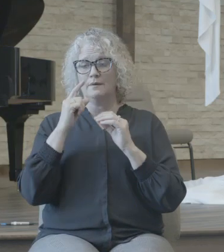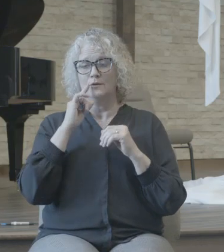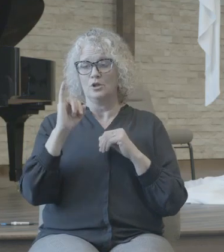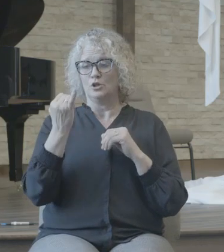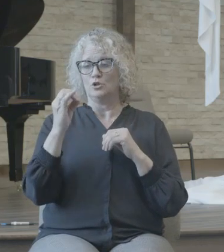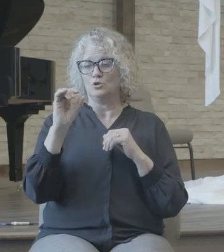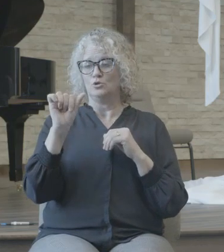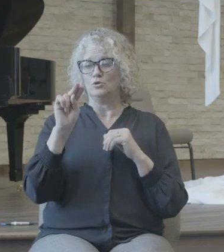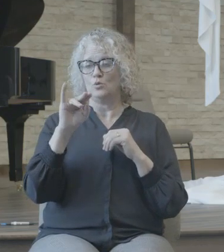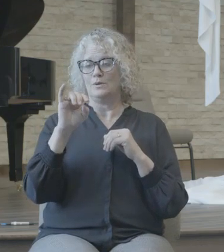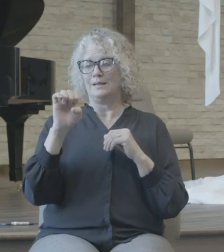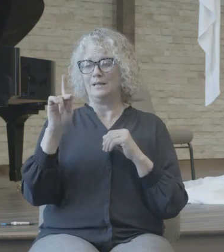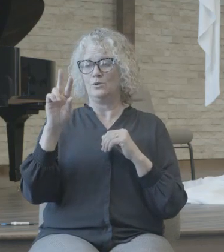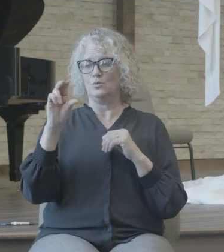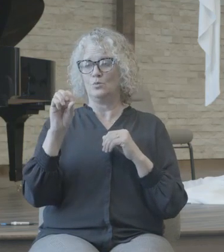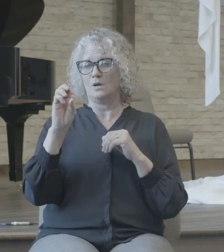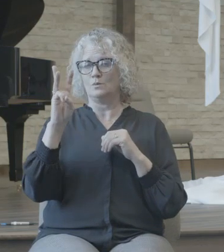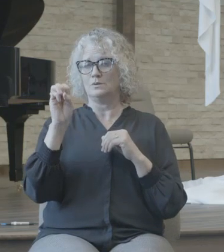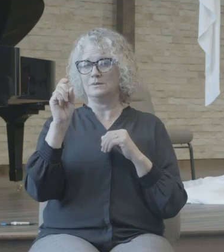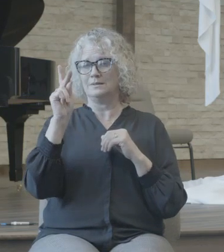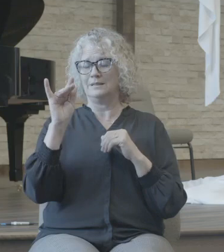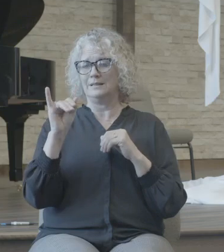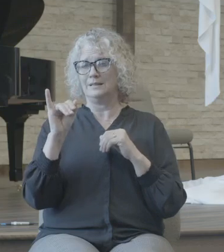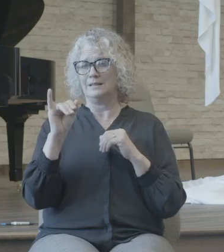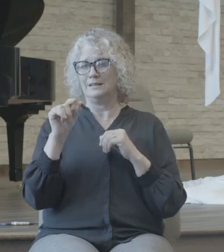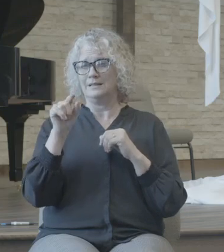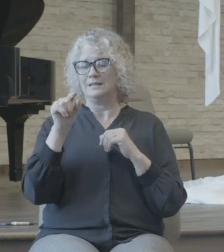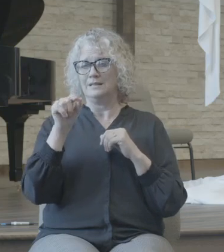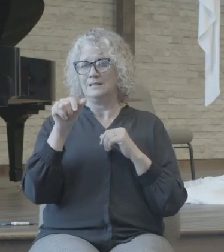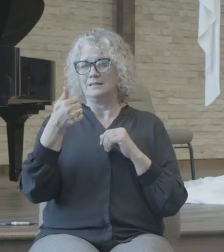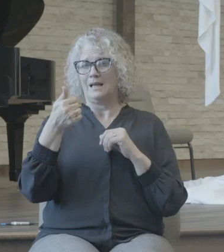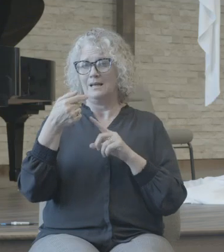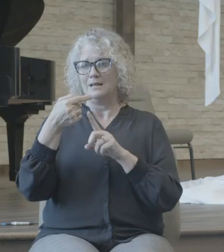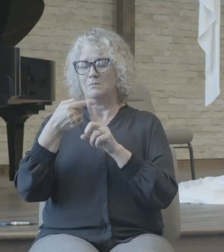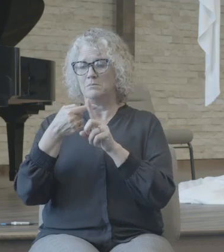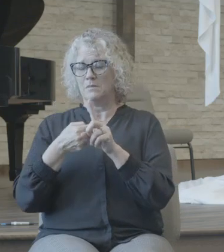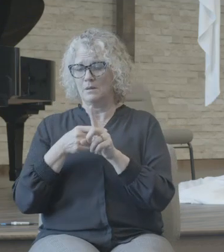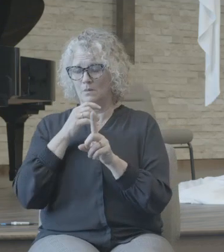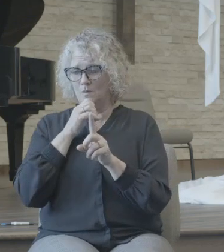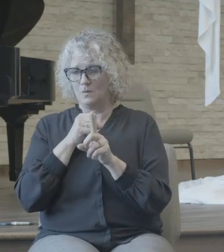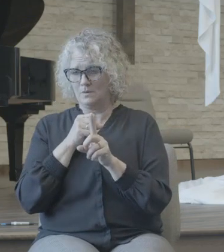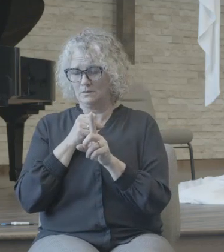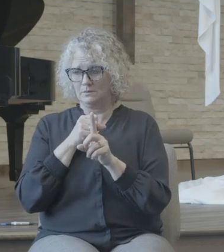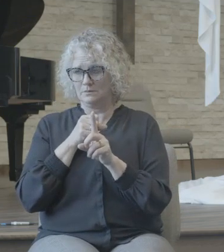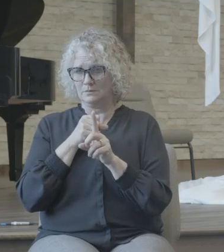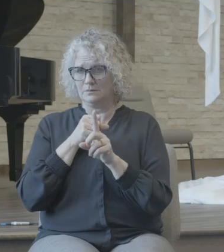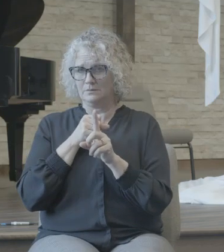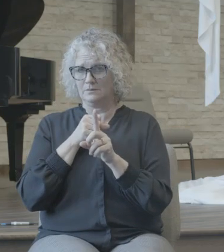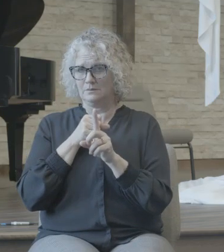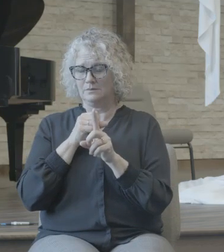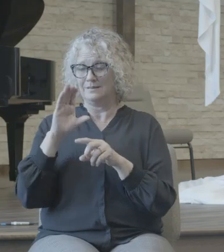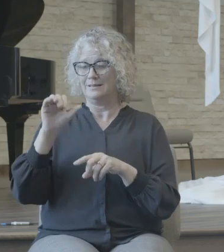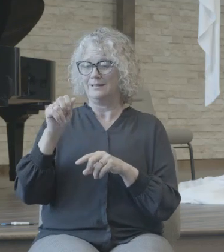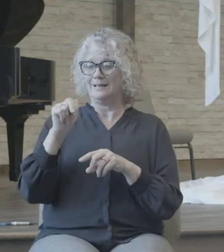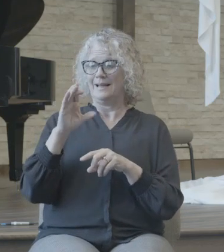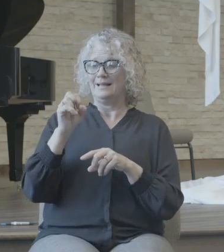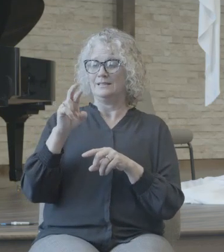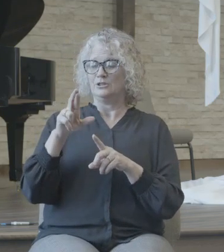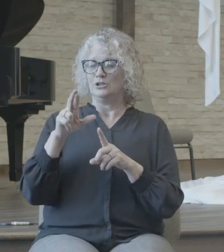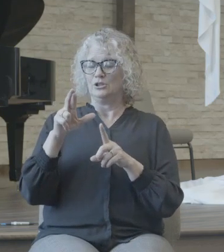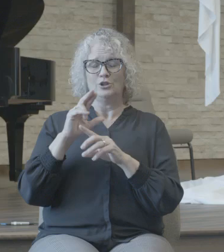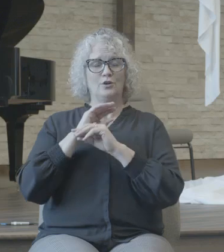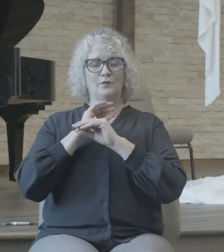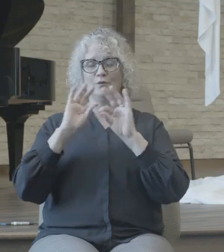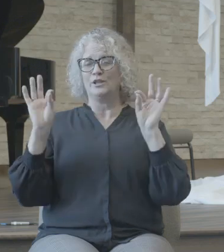Gorowski, who is 10 months old. Joni is cancer-free, and Lord,